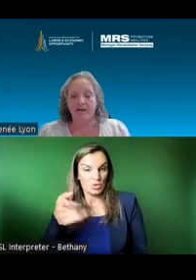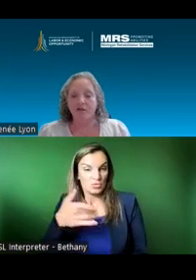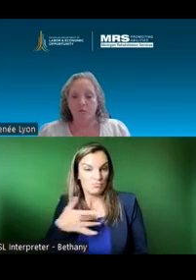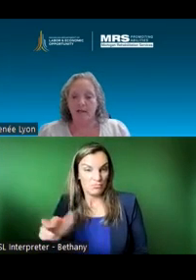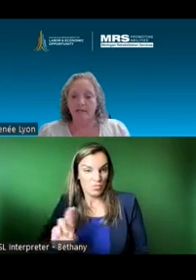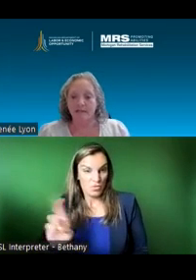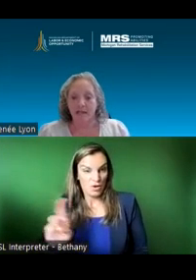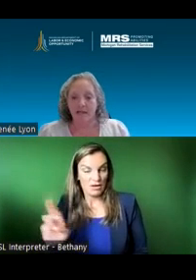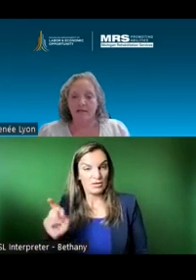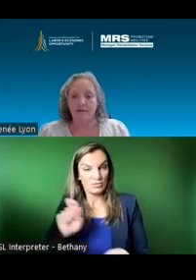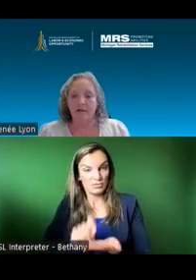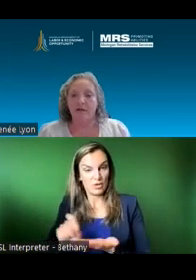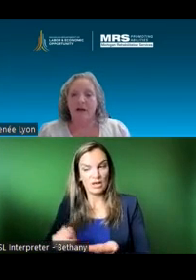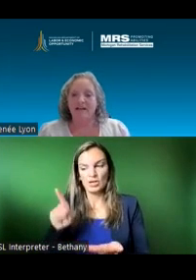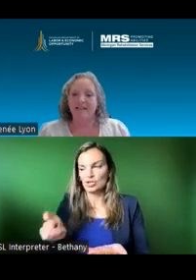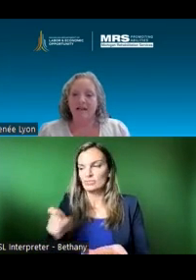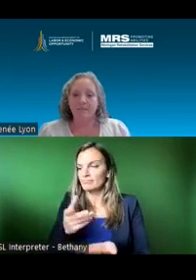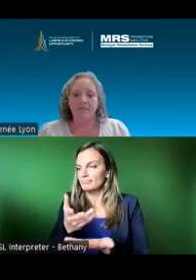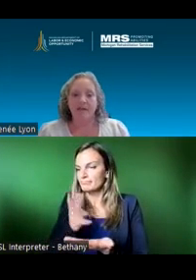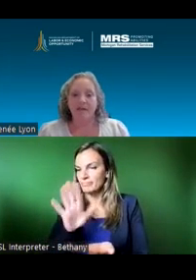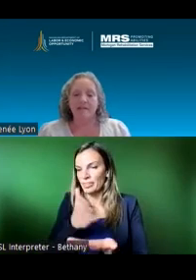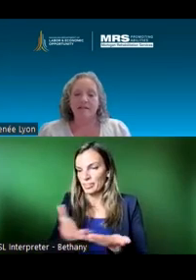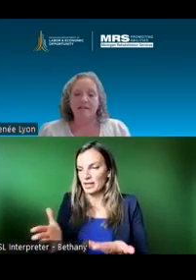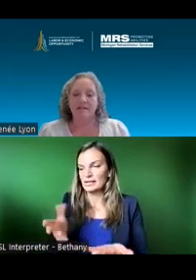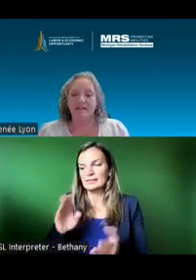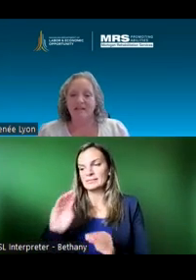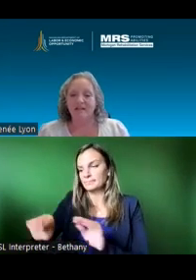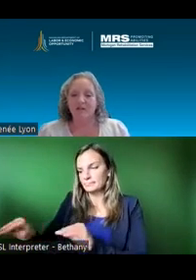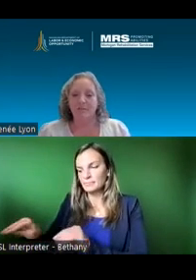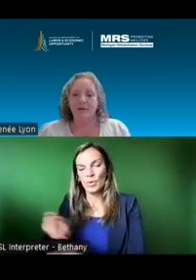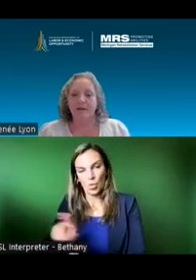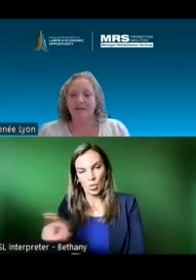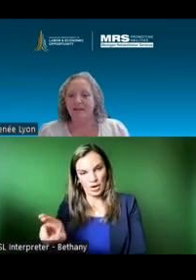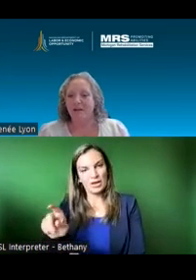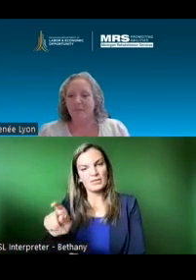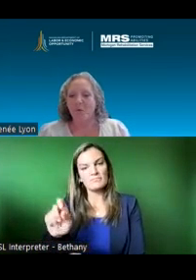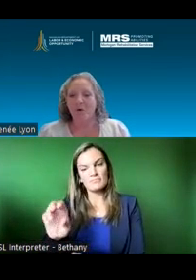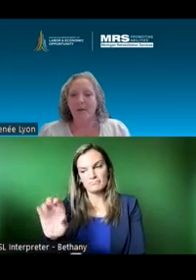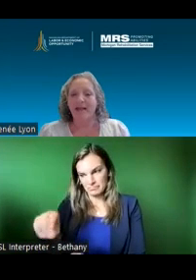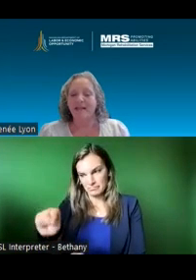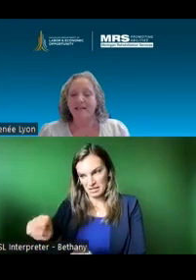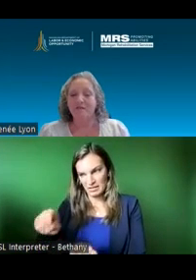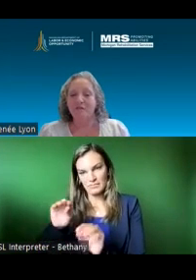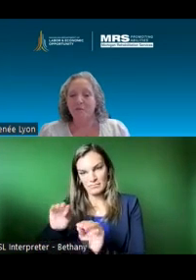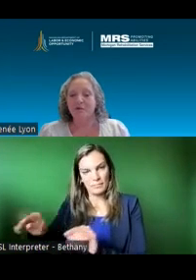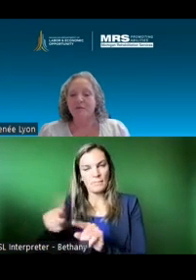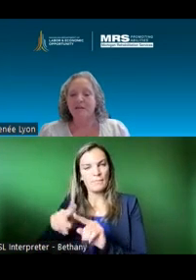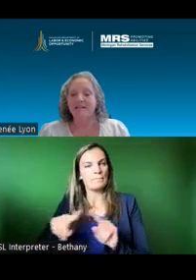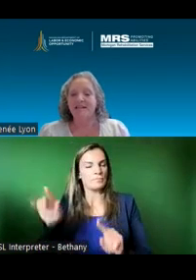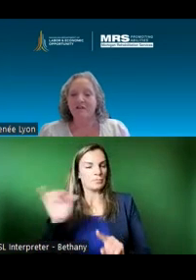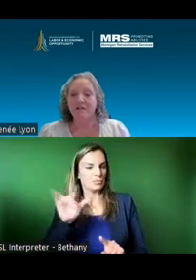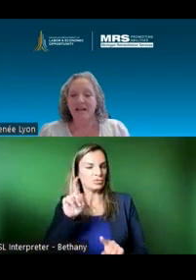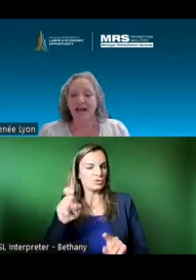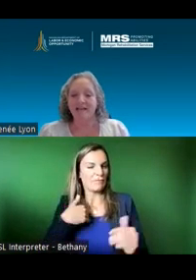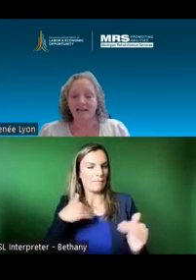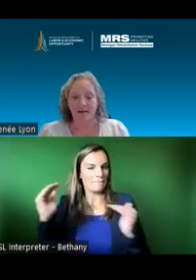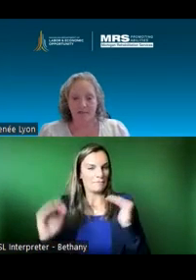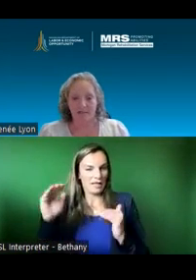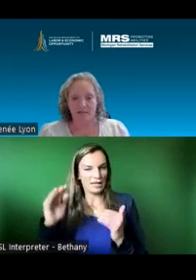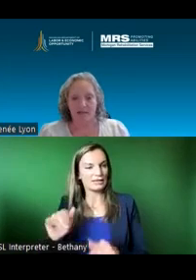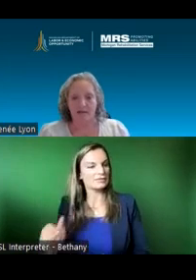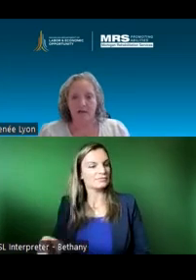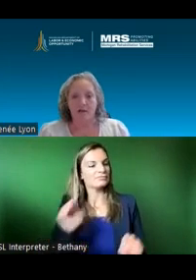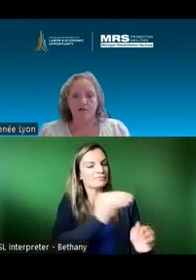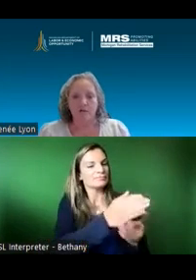kept on your right side. Set up things a little bit more balanced, so put some things on your